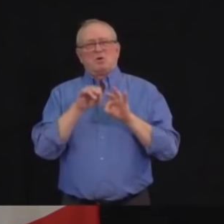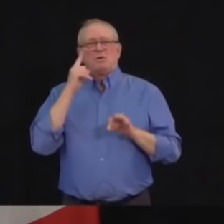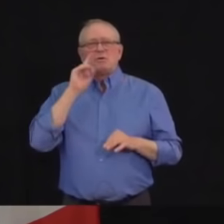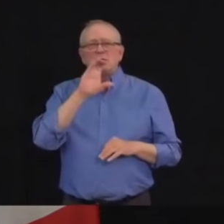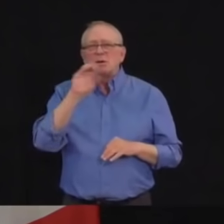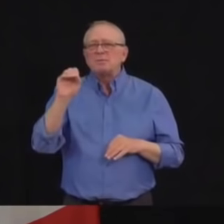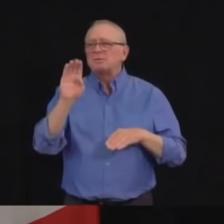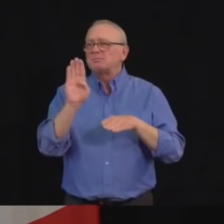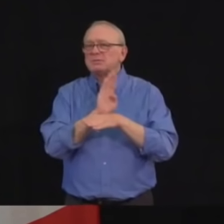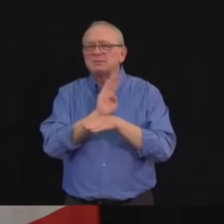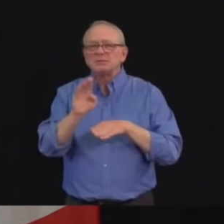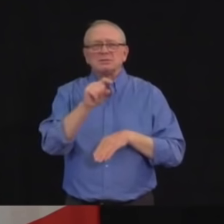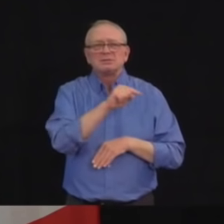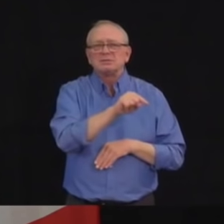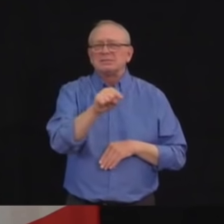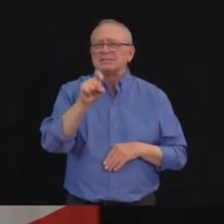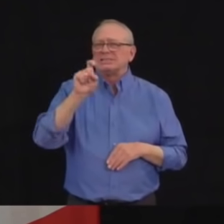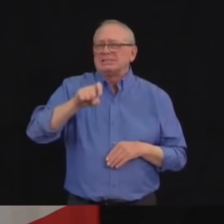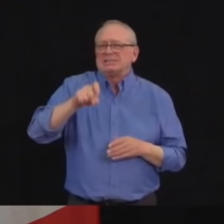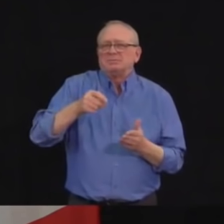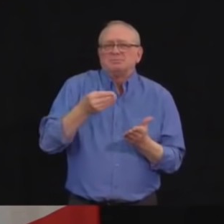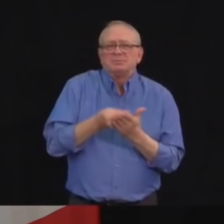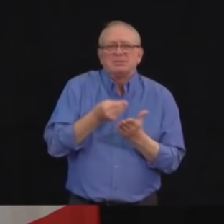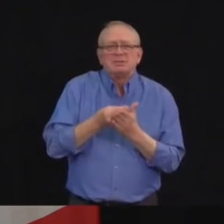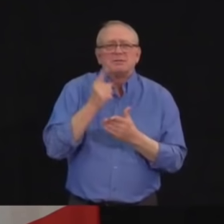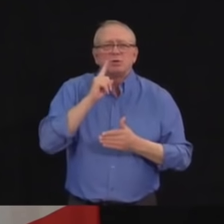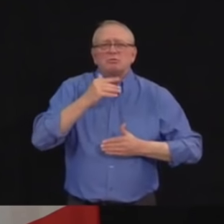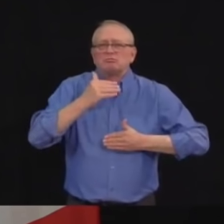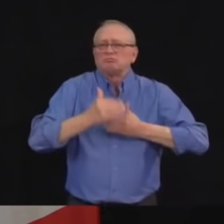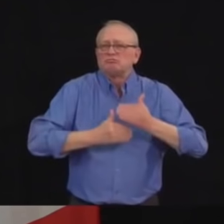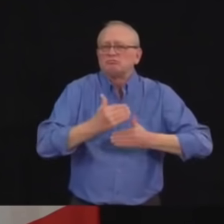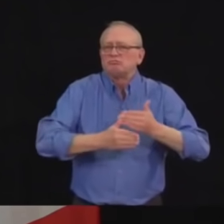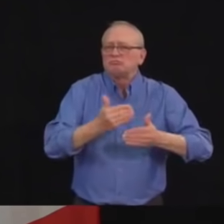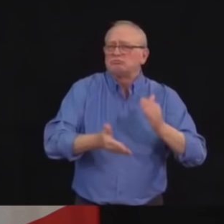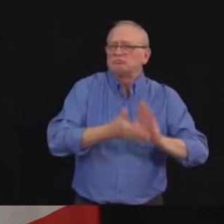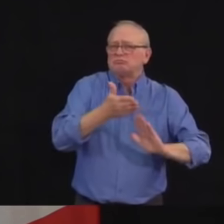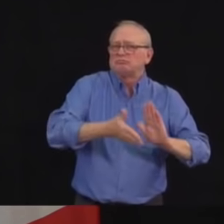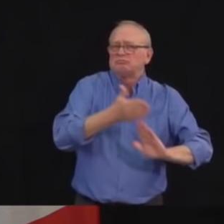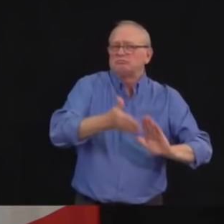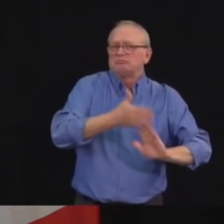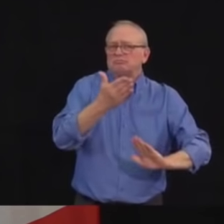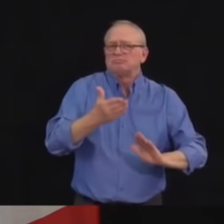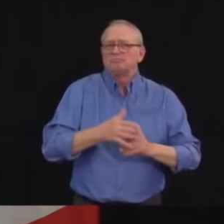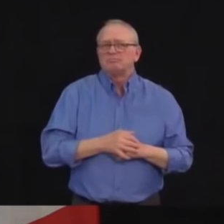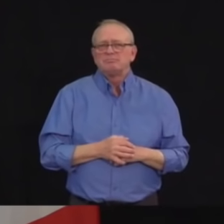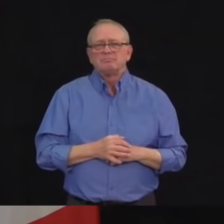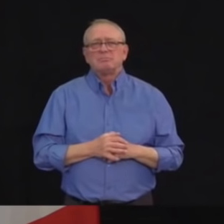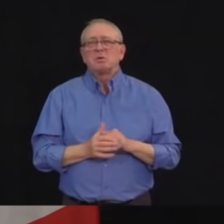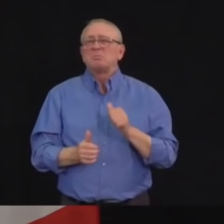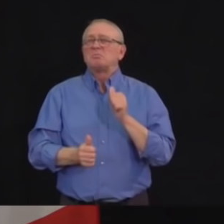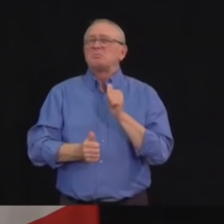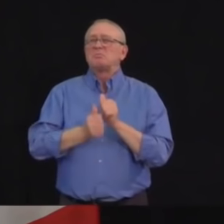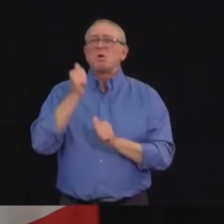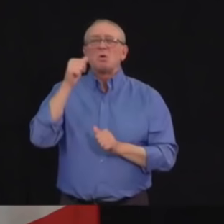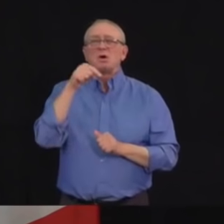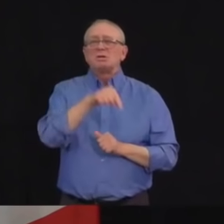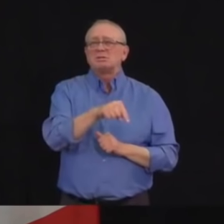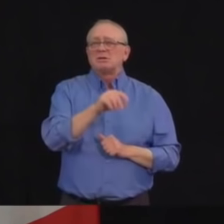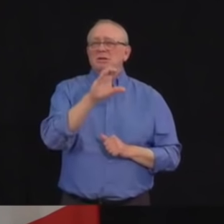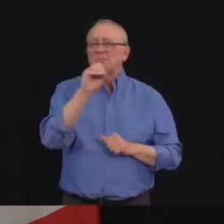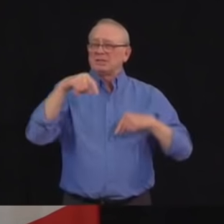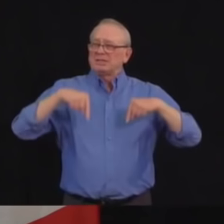for many hundreds of small and medium-sized oil and gas companies, most of which, the vast majority of which are here in Alberta.